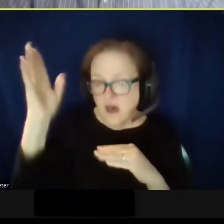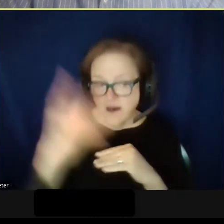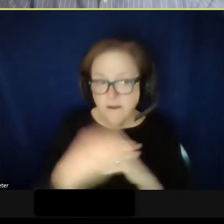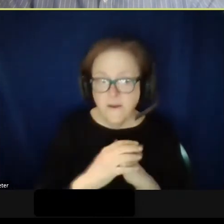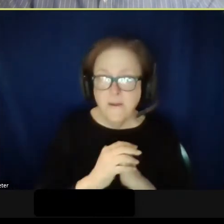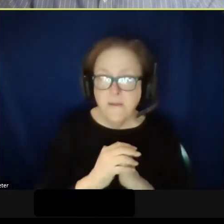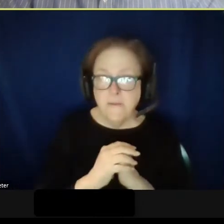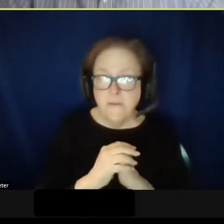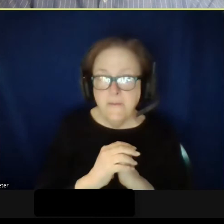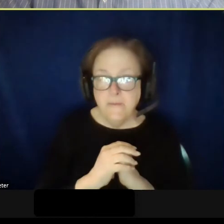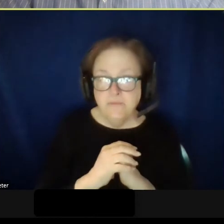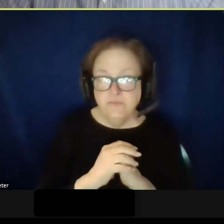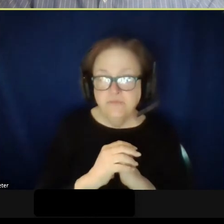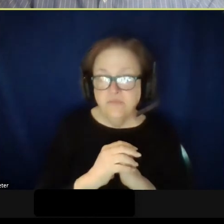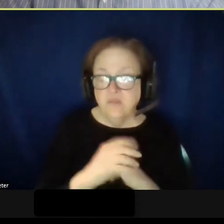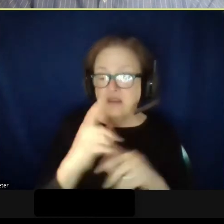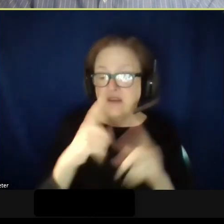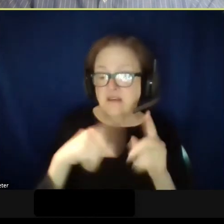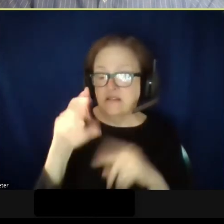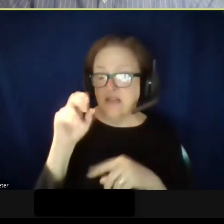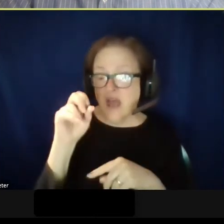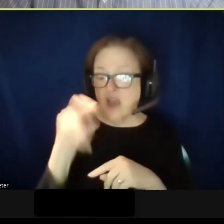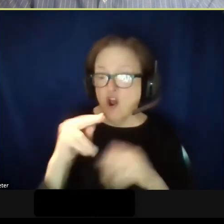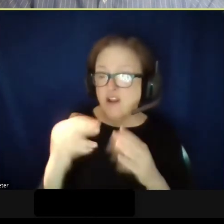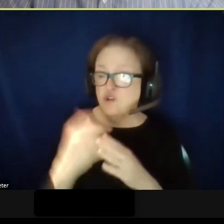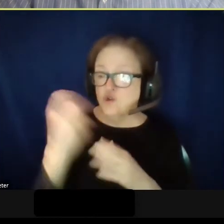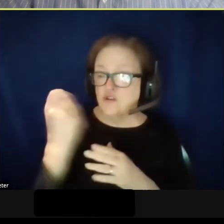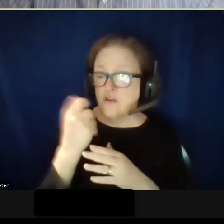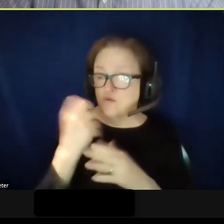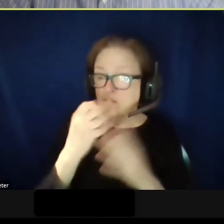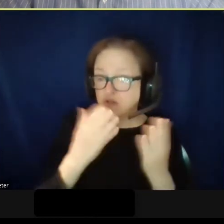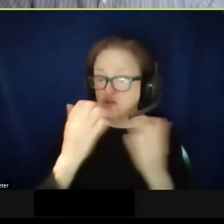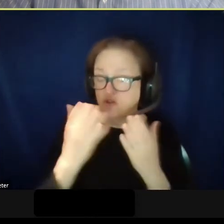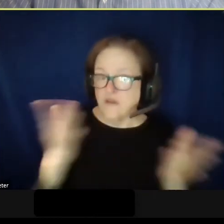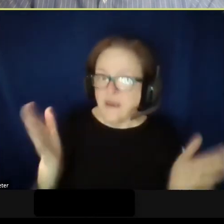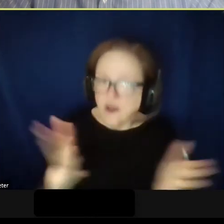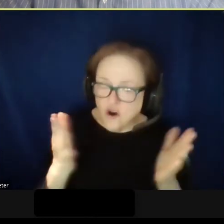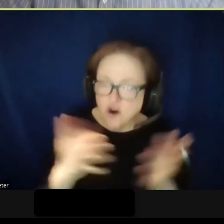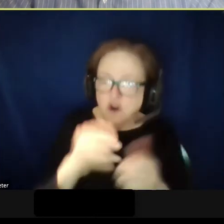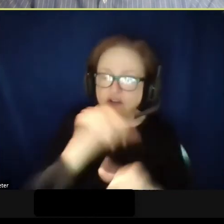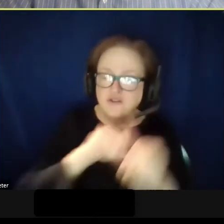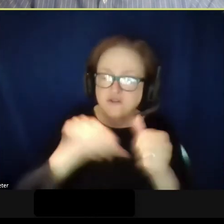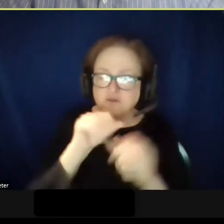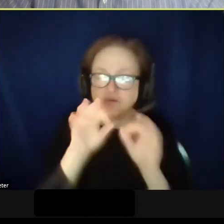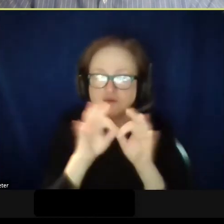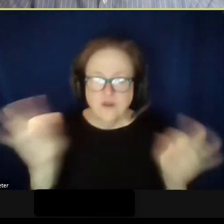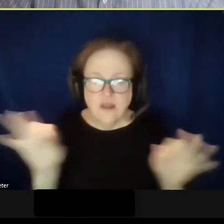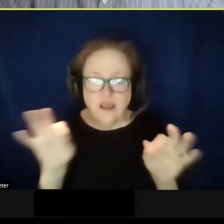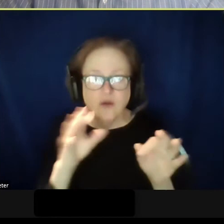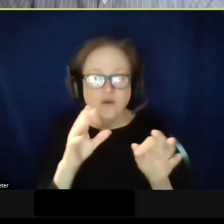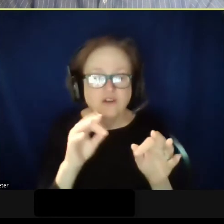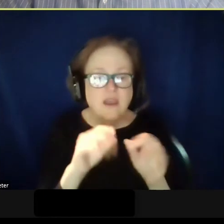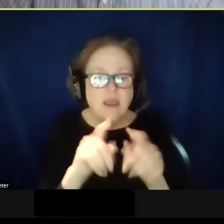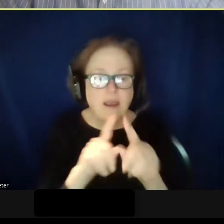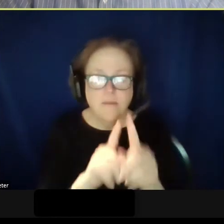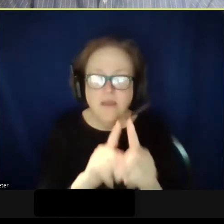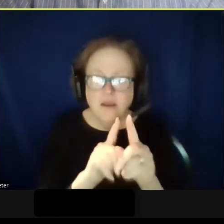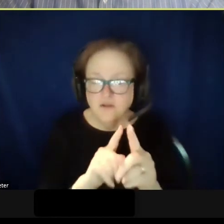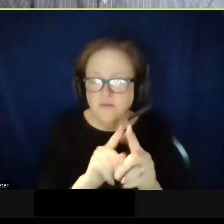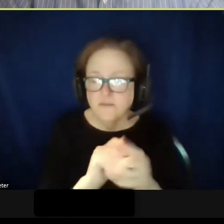Sign On Friends Like Me is a new subscription service that promotes social language and peer-to-peer companionship in small groups.